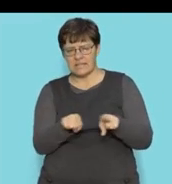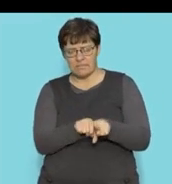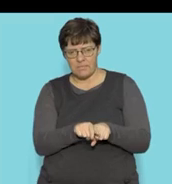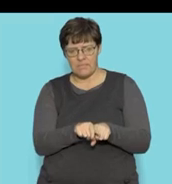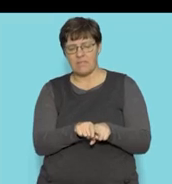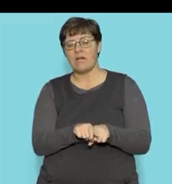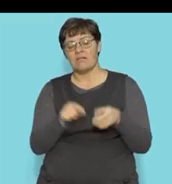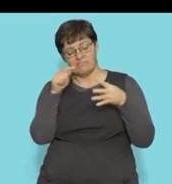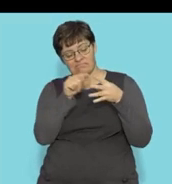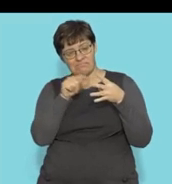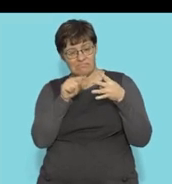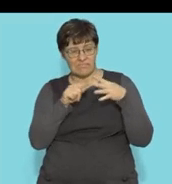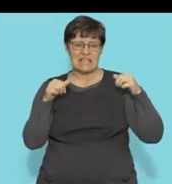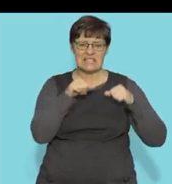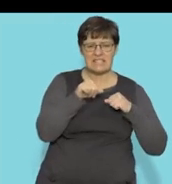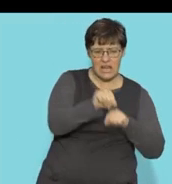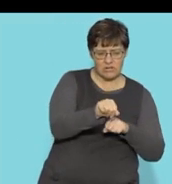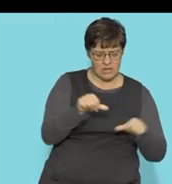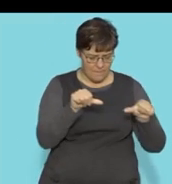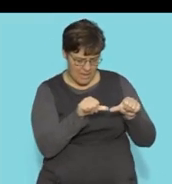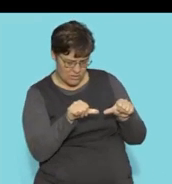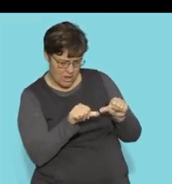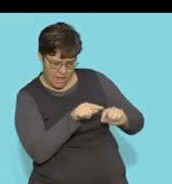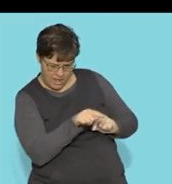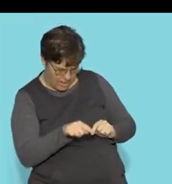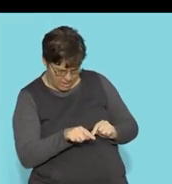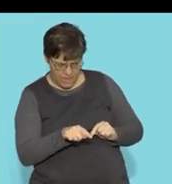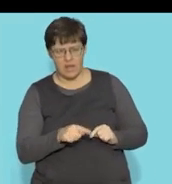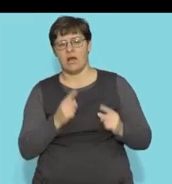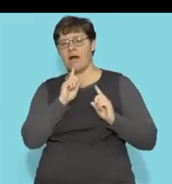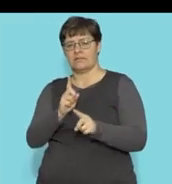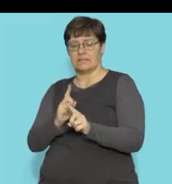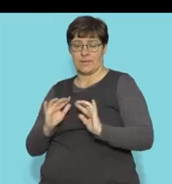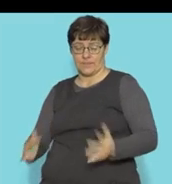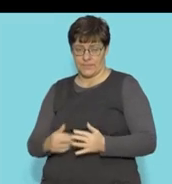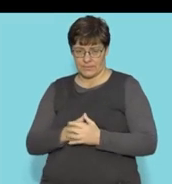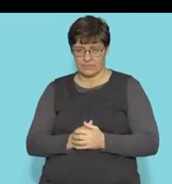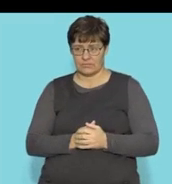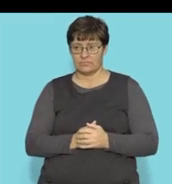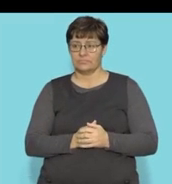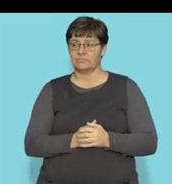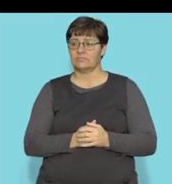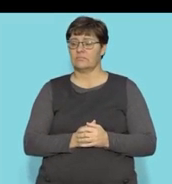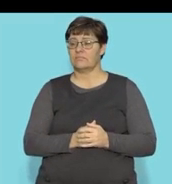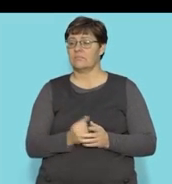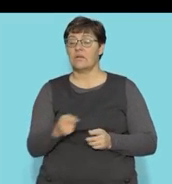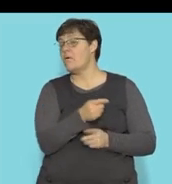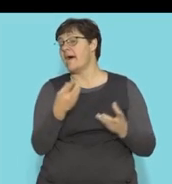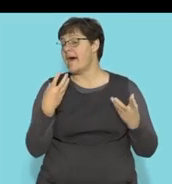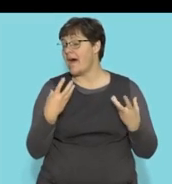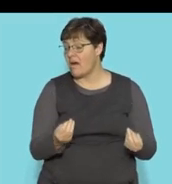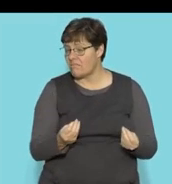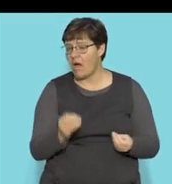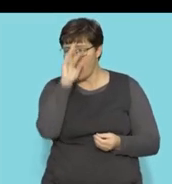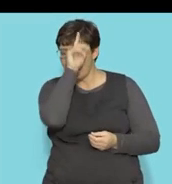more discussions on specific strategies for measurement questions. Cool. Everyone, we